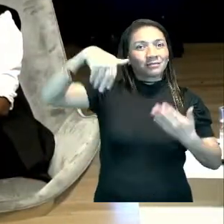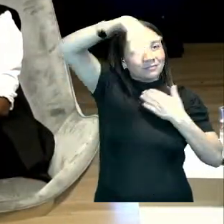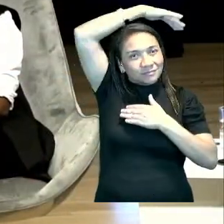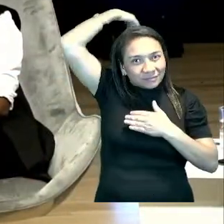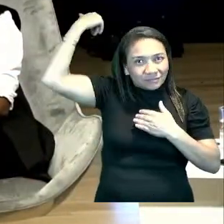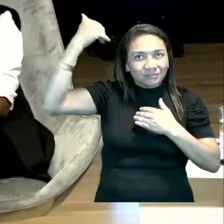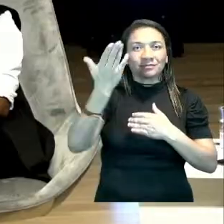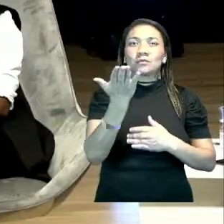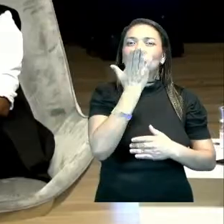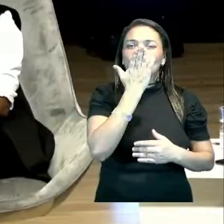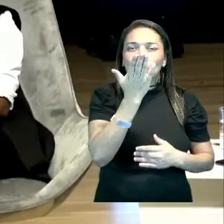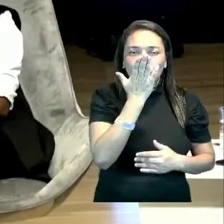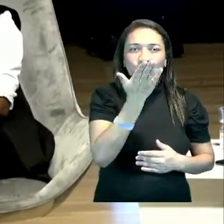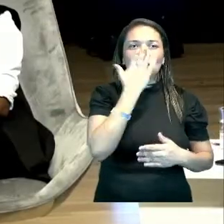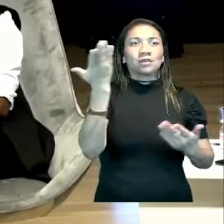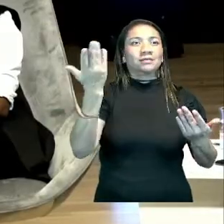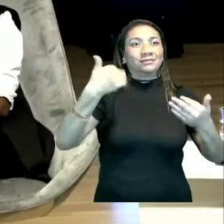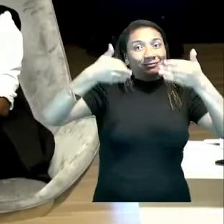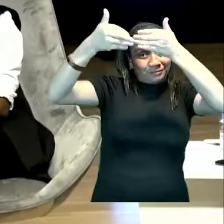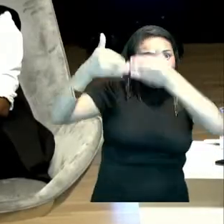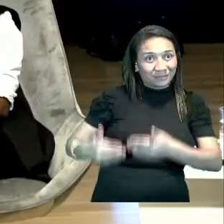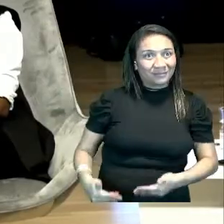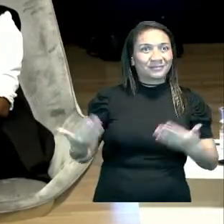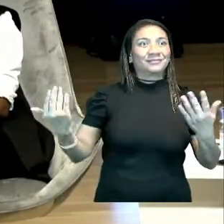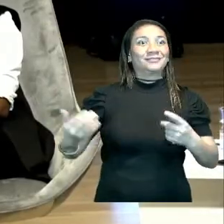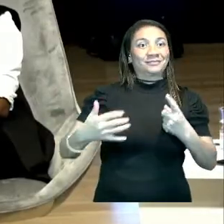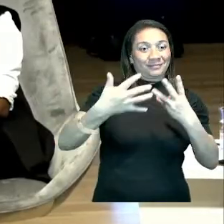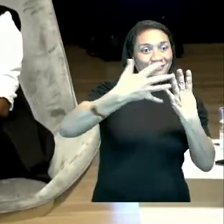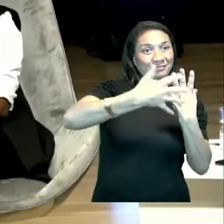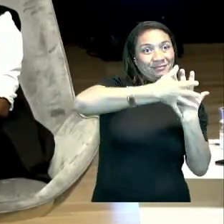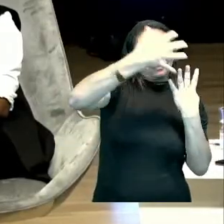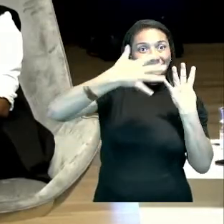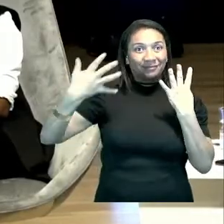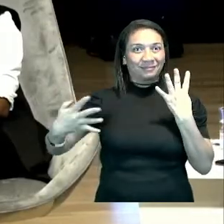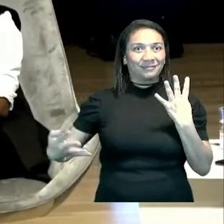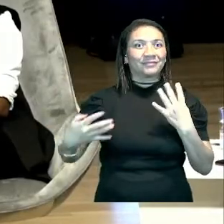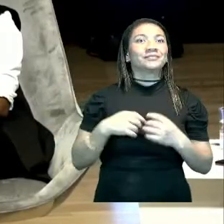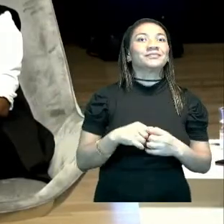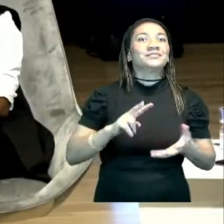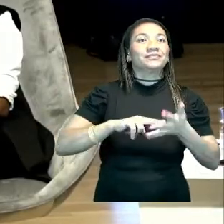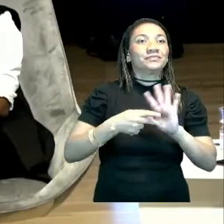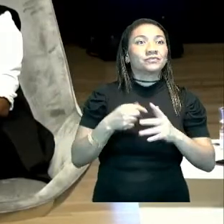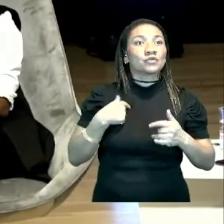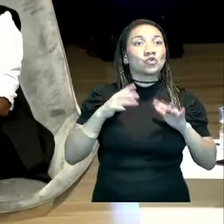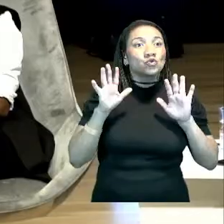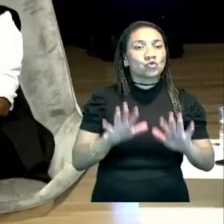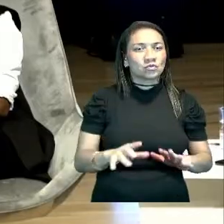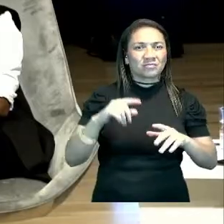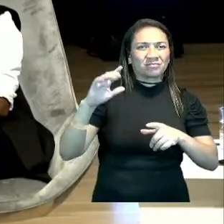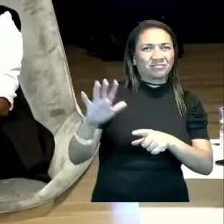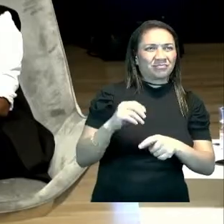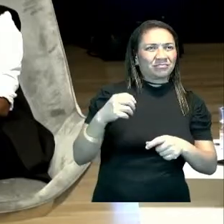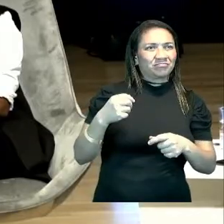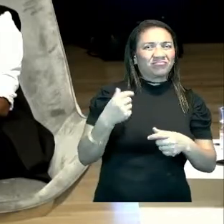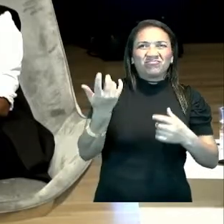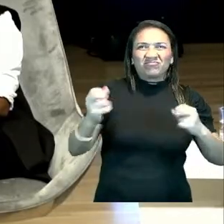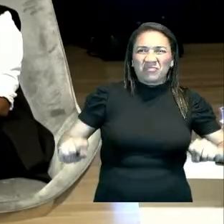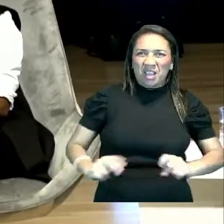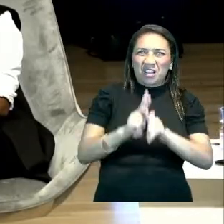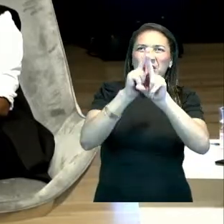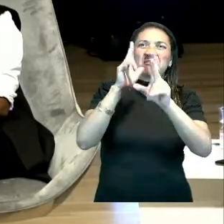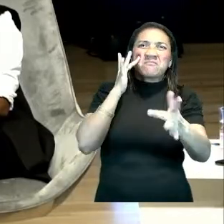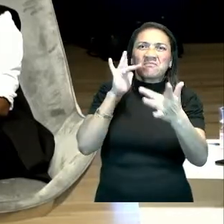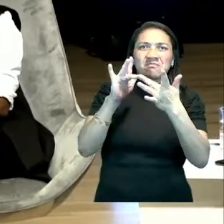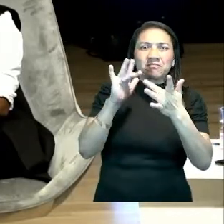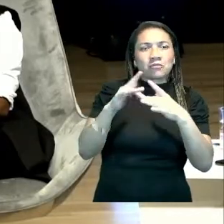not identifying themselves with this girl of Paris image, girls from different parts of the world. And I asked them what was